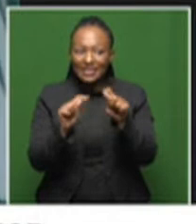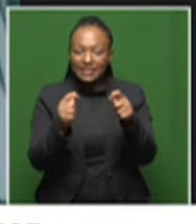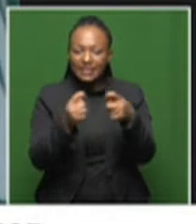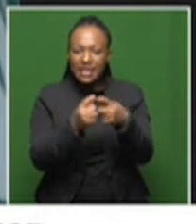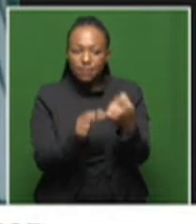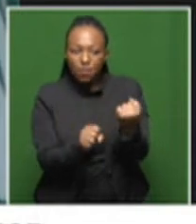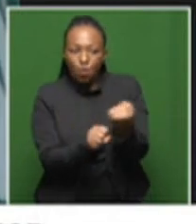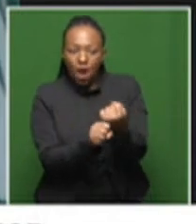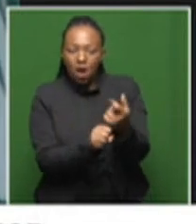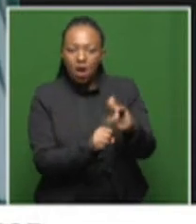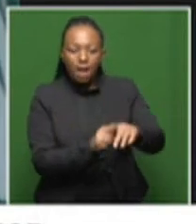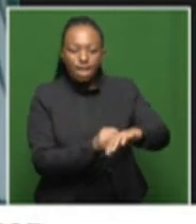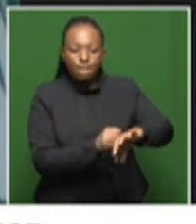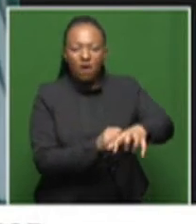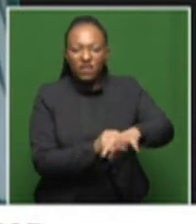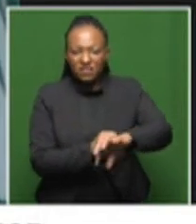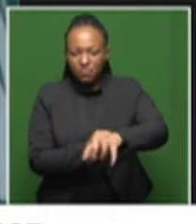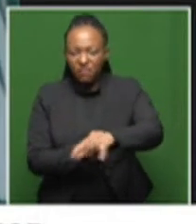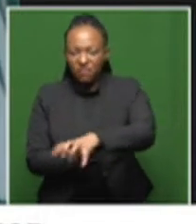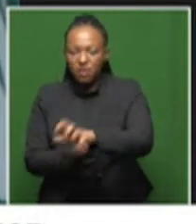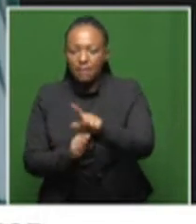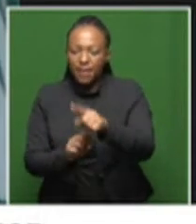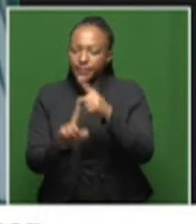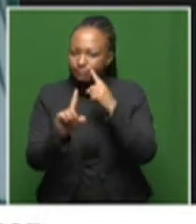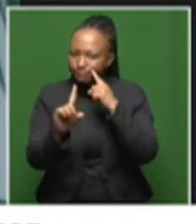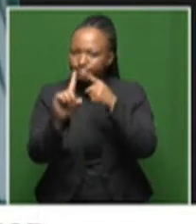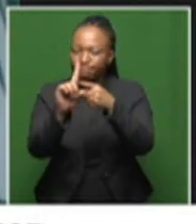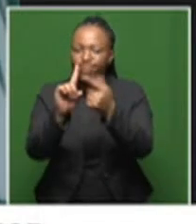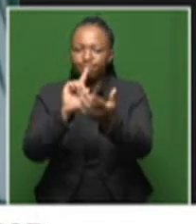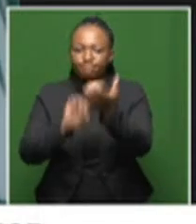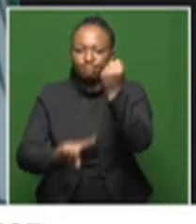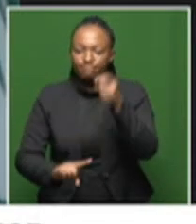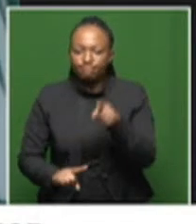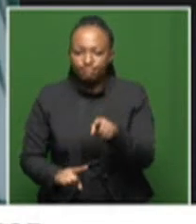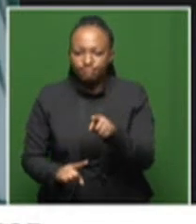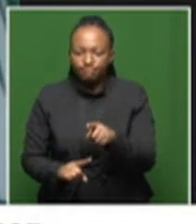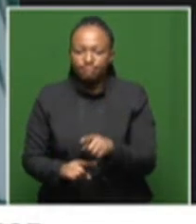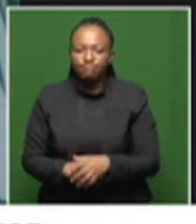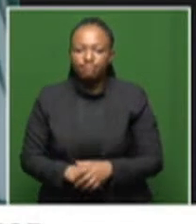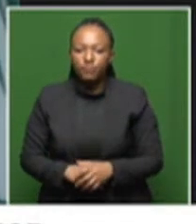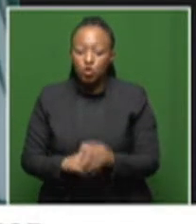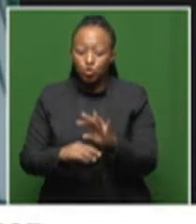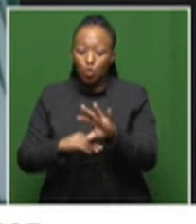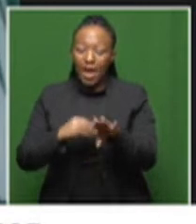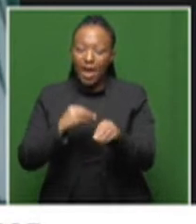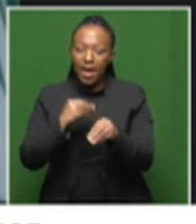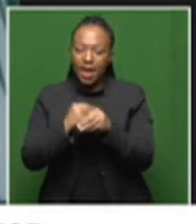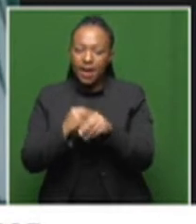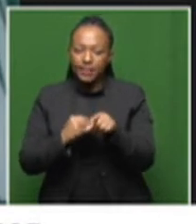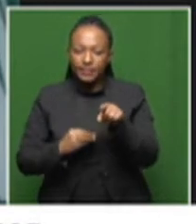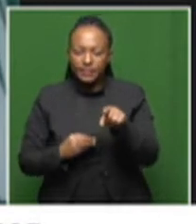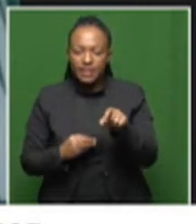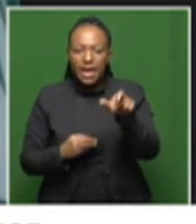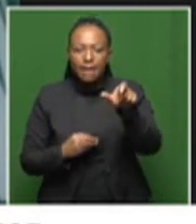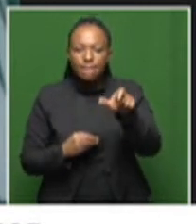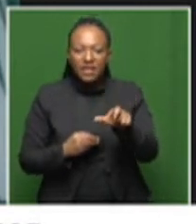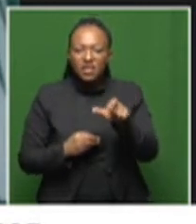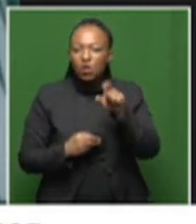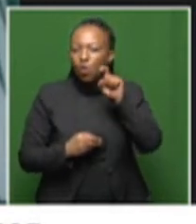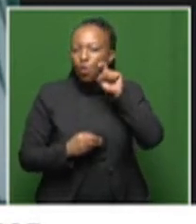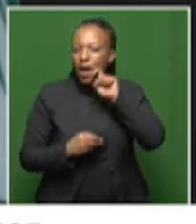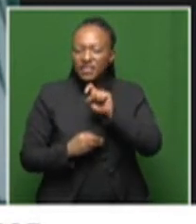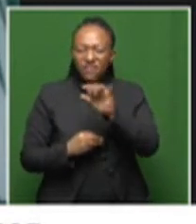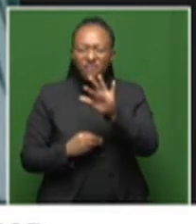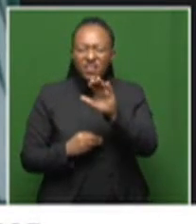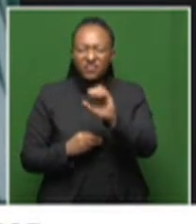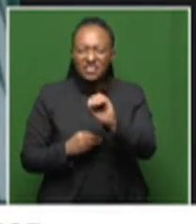with the provinces is to achieve this target. In addition to the persons aged 50 and